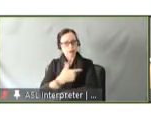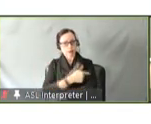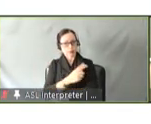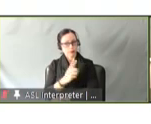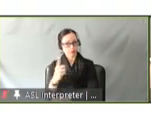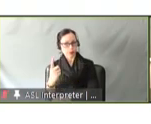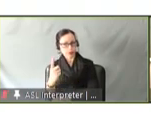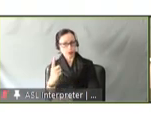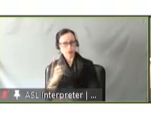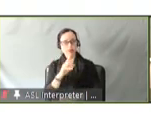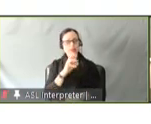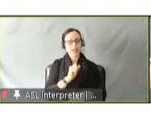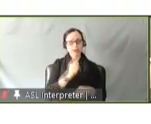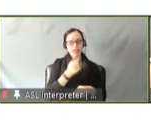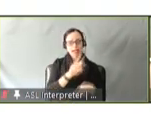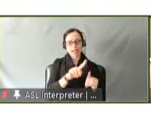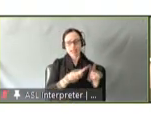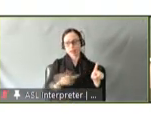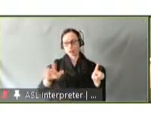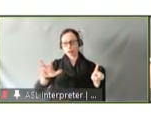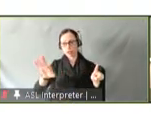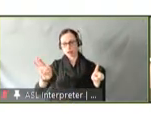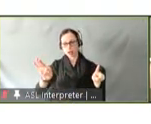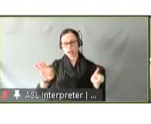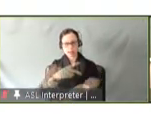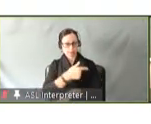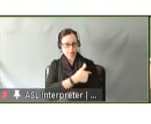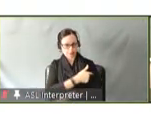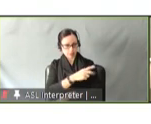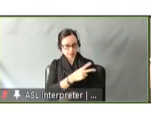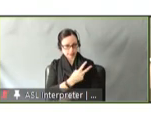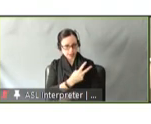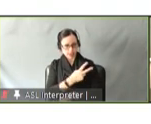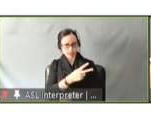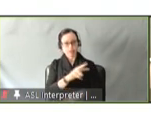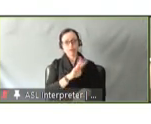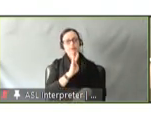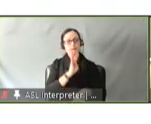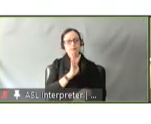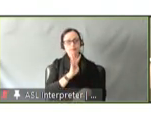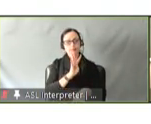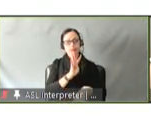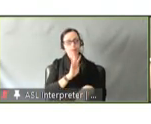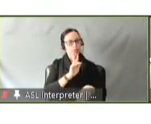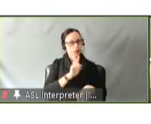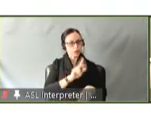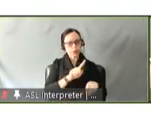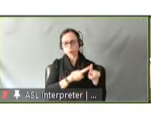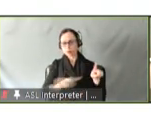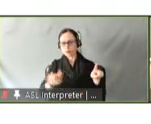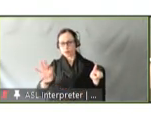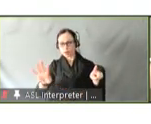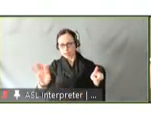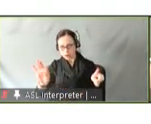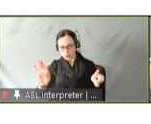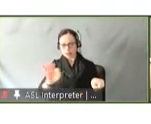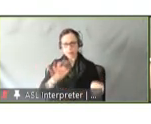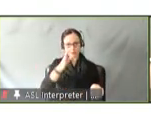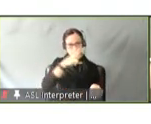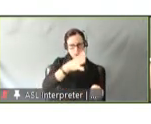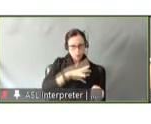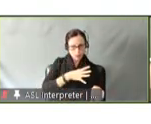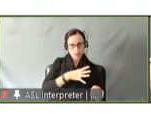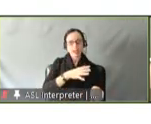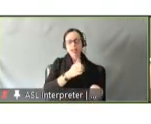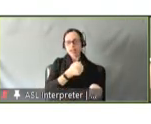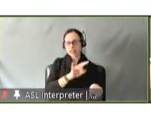ages 18 to 39, after dose two at ages 18 to 49, and in women only after dose two in those 18 to 29 years